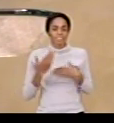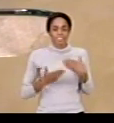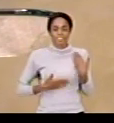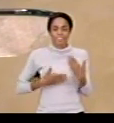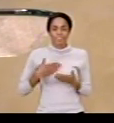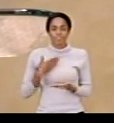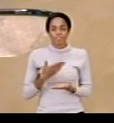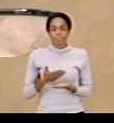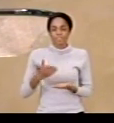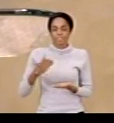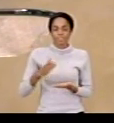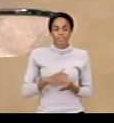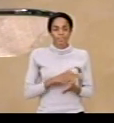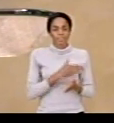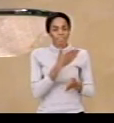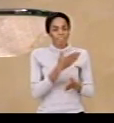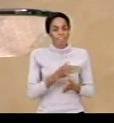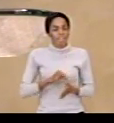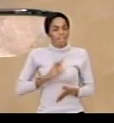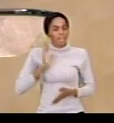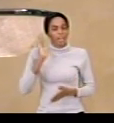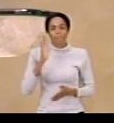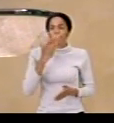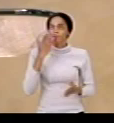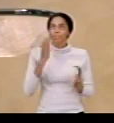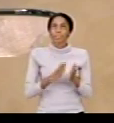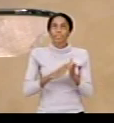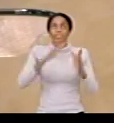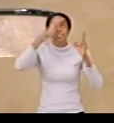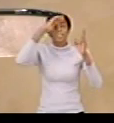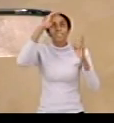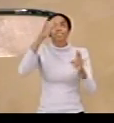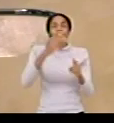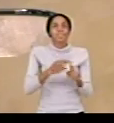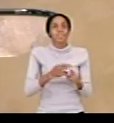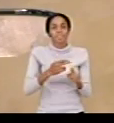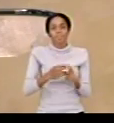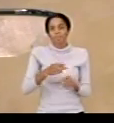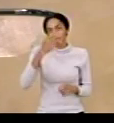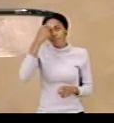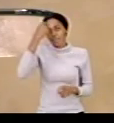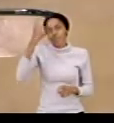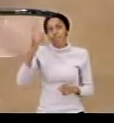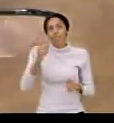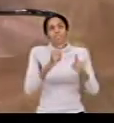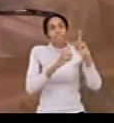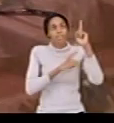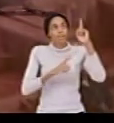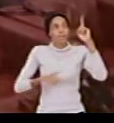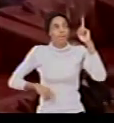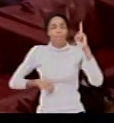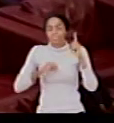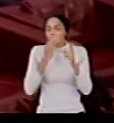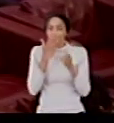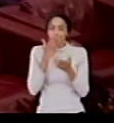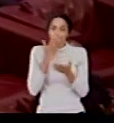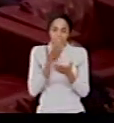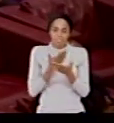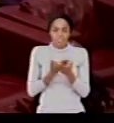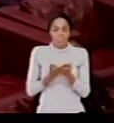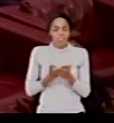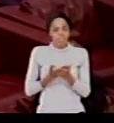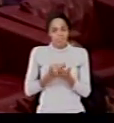a joyful song. I will praise his name, for the Lord is